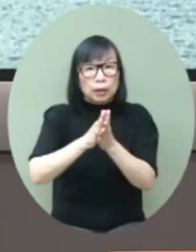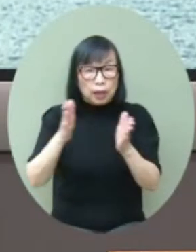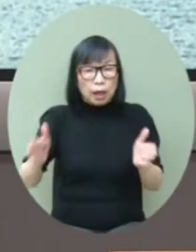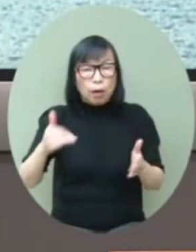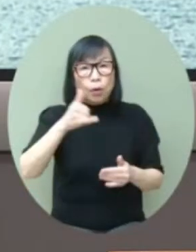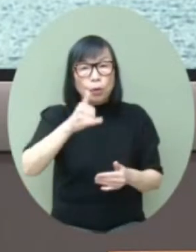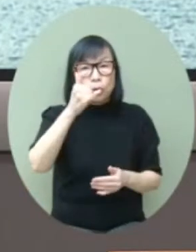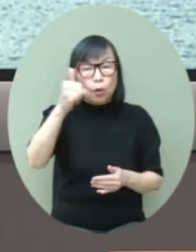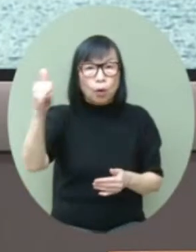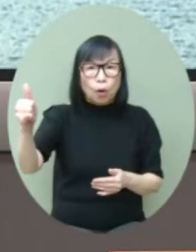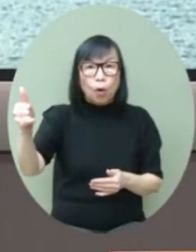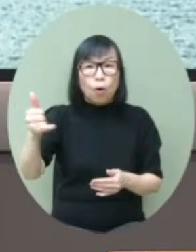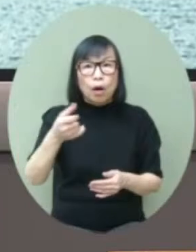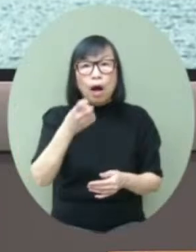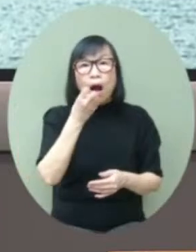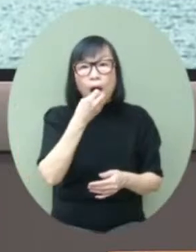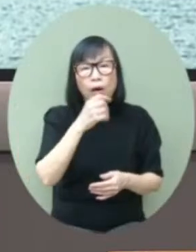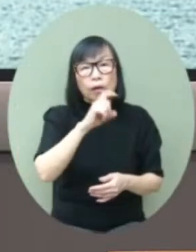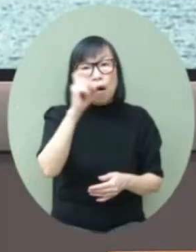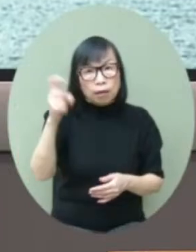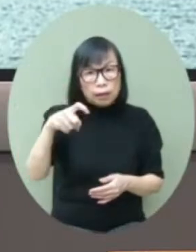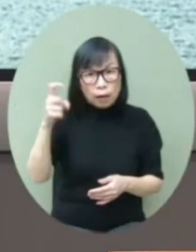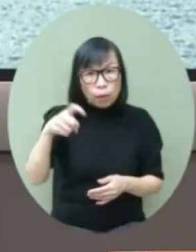goods. And